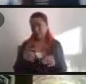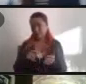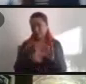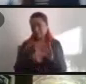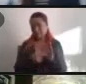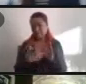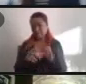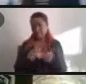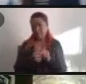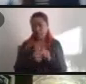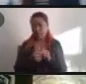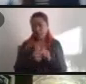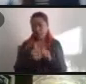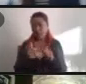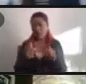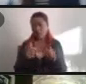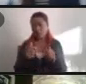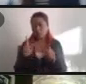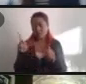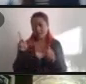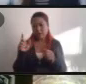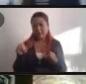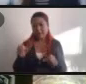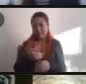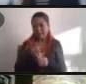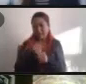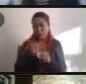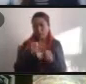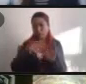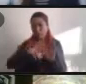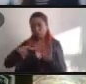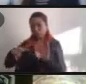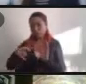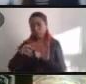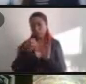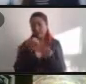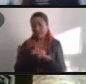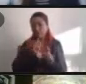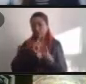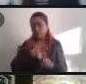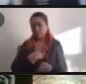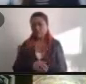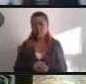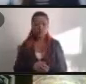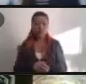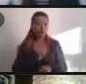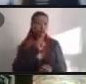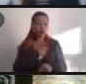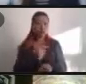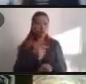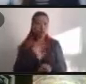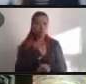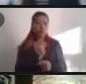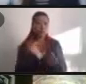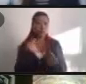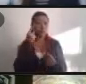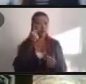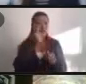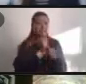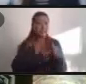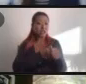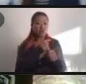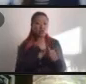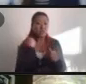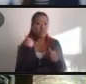they could obtain or look at those evidence reports? Sure. So what we do for each risk is